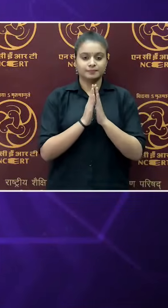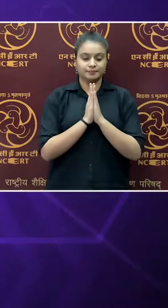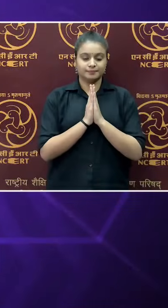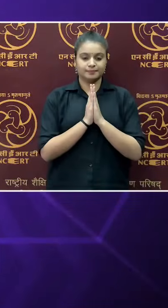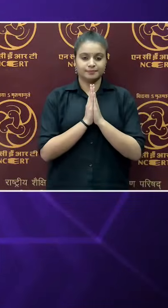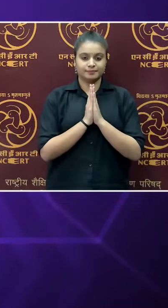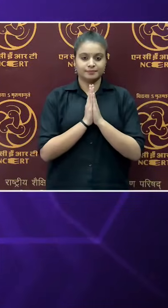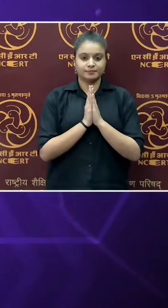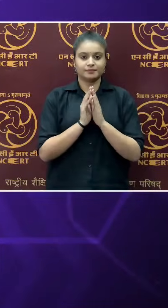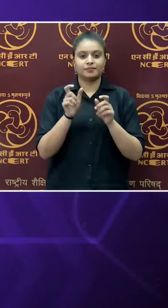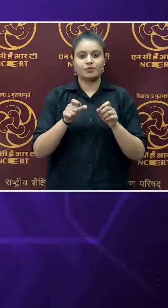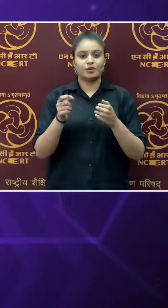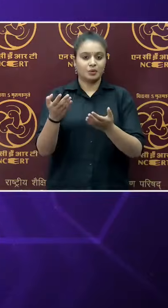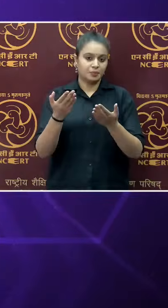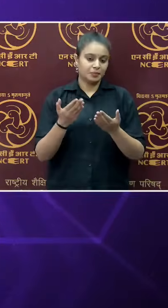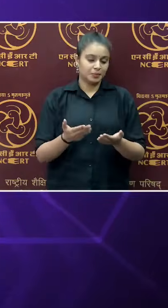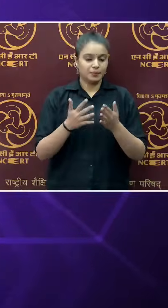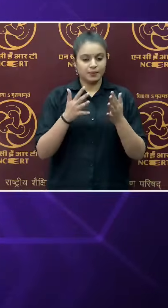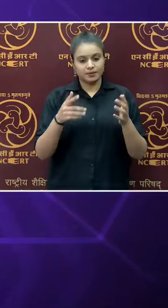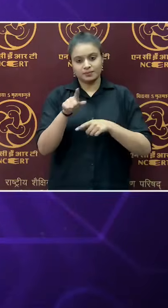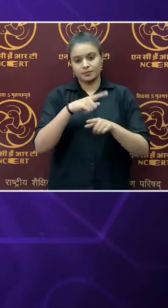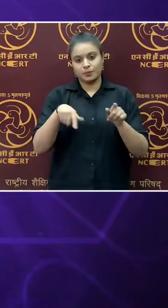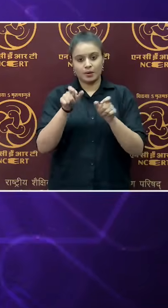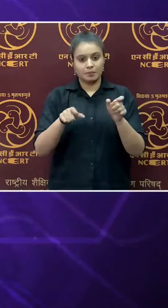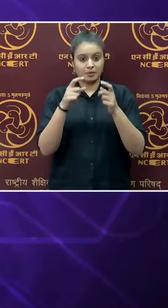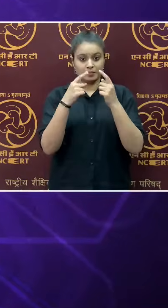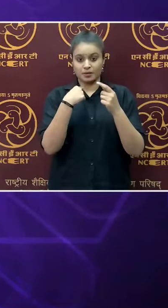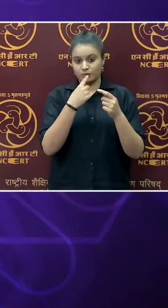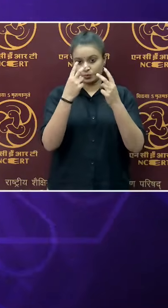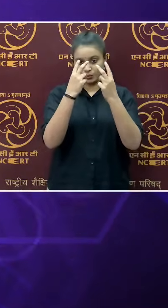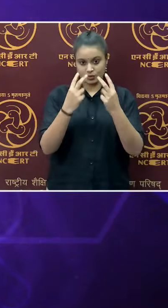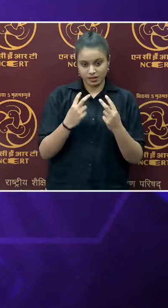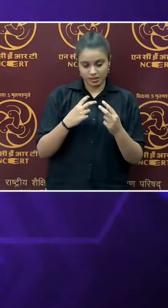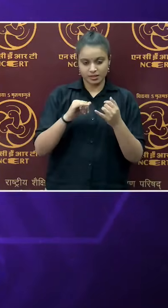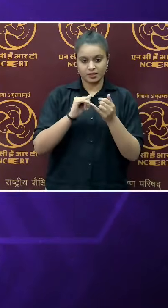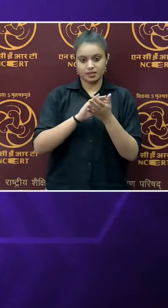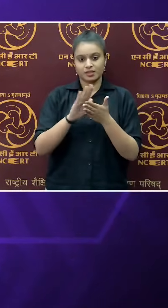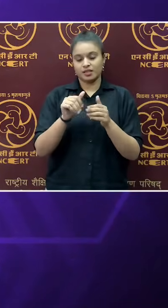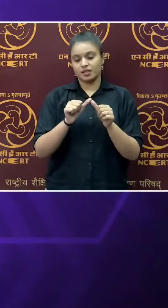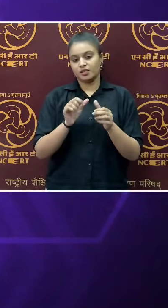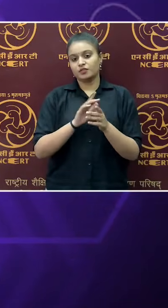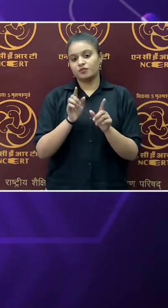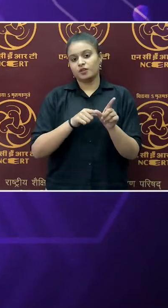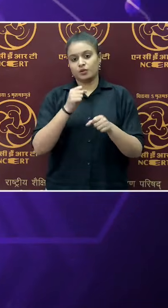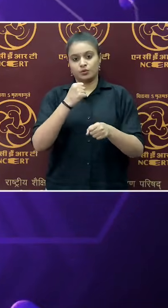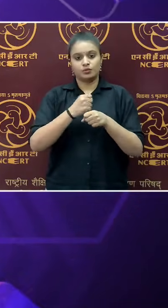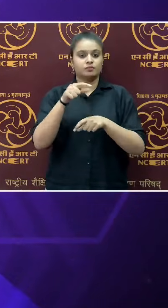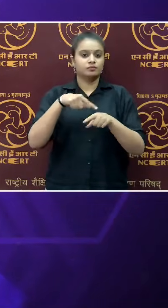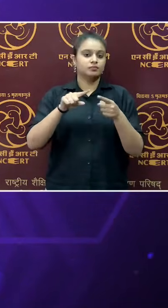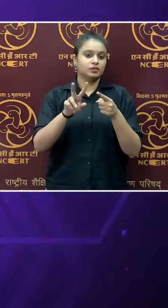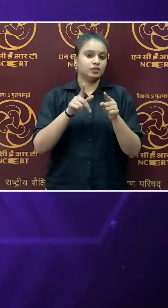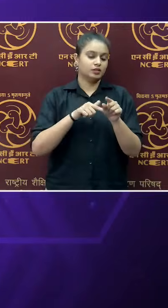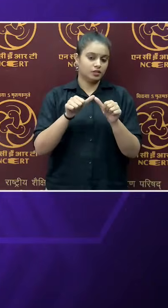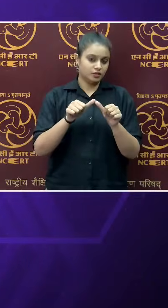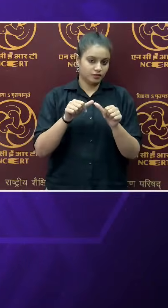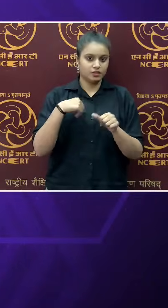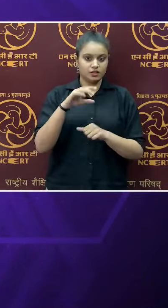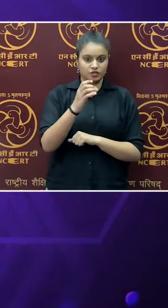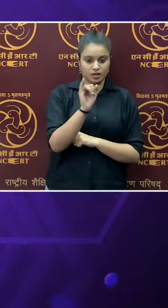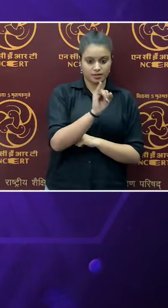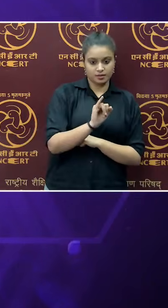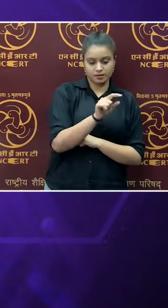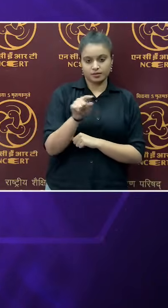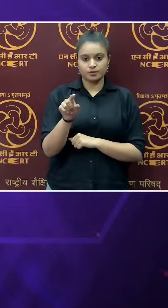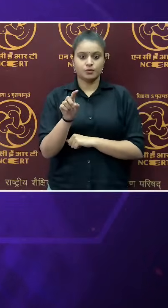Namaskar and a very warm welcome to all the viewers who are watching Sahyog session on Avidya channel number 6 to